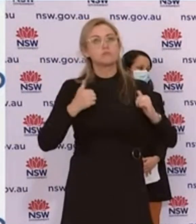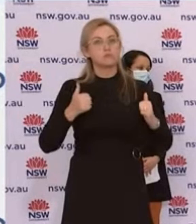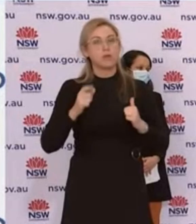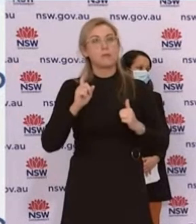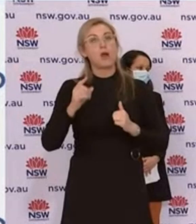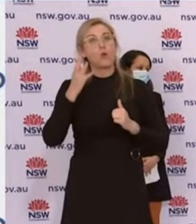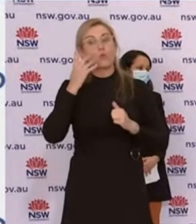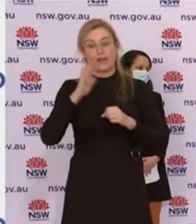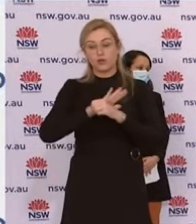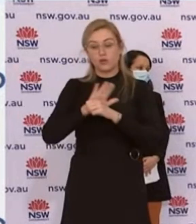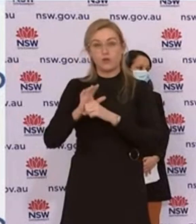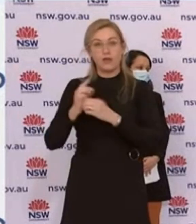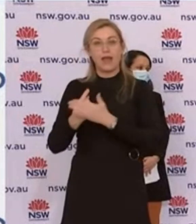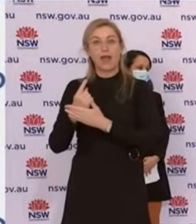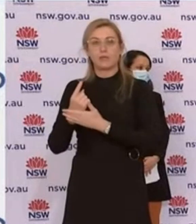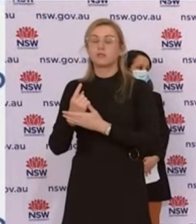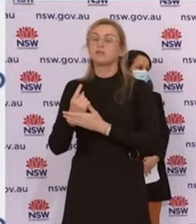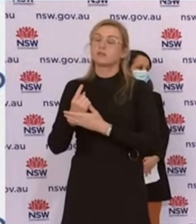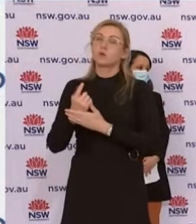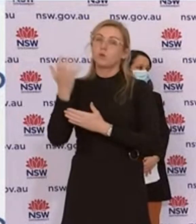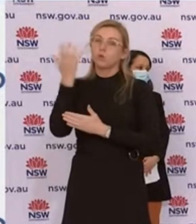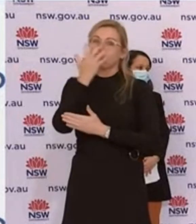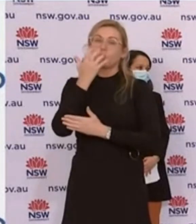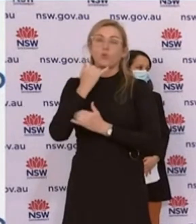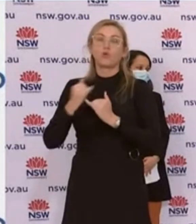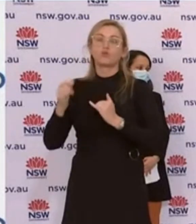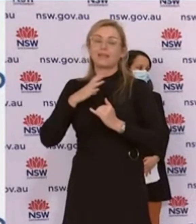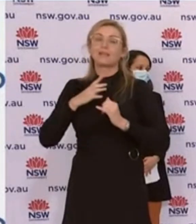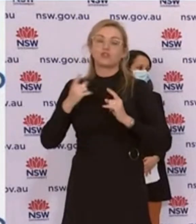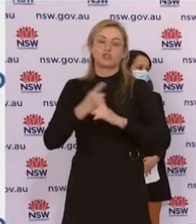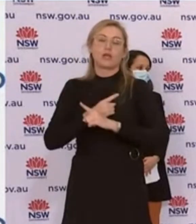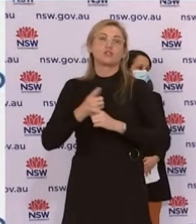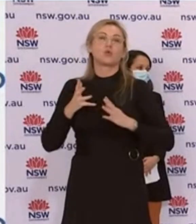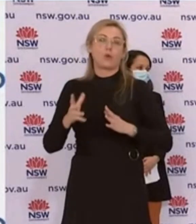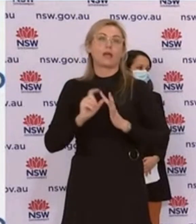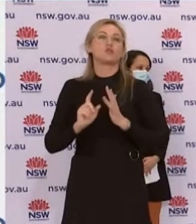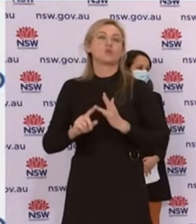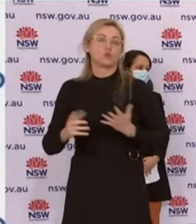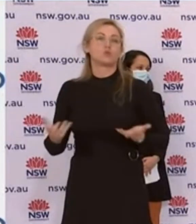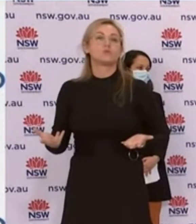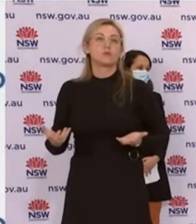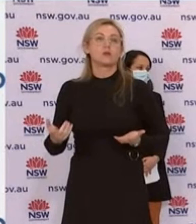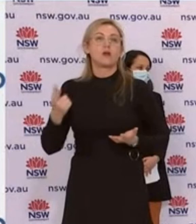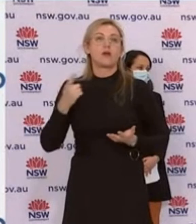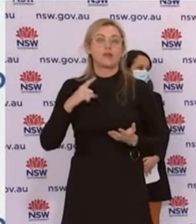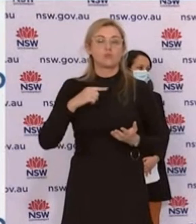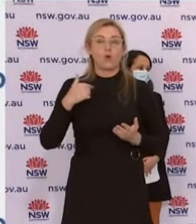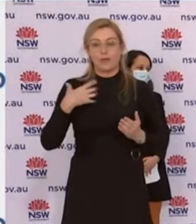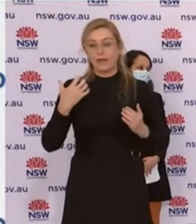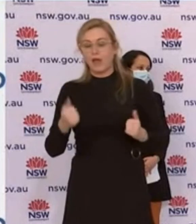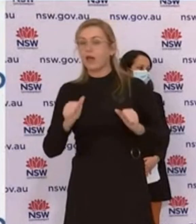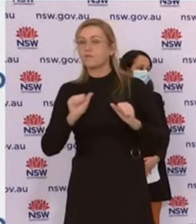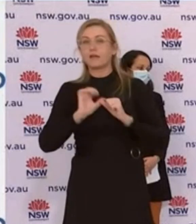A pandemic is a health crisis, is a health situation where things have to be done differently, and that's why we have a network